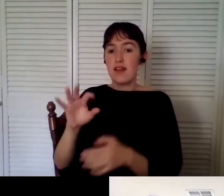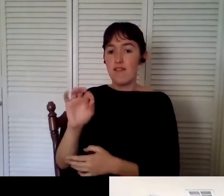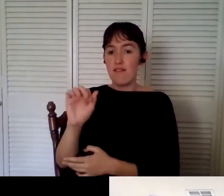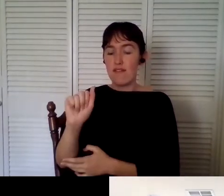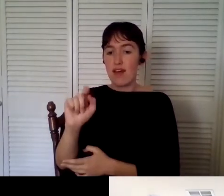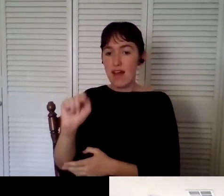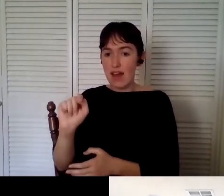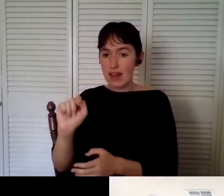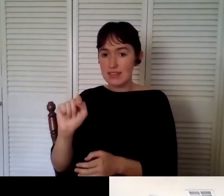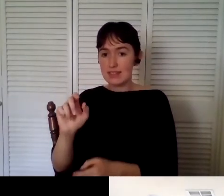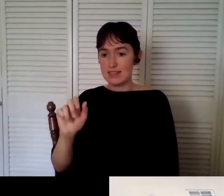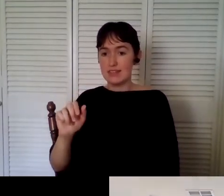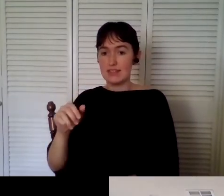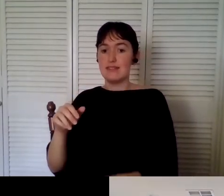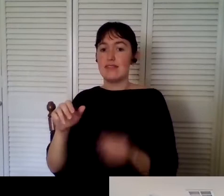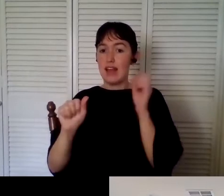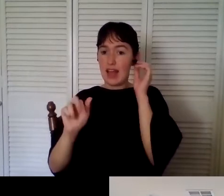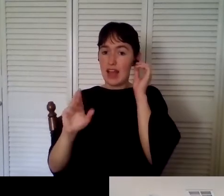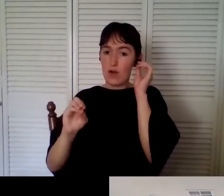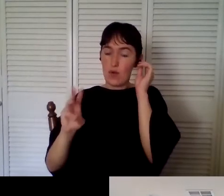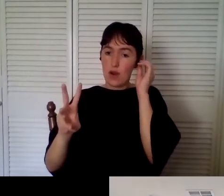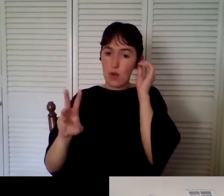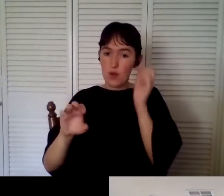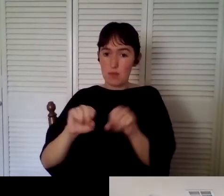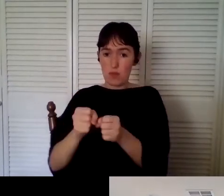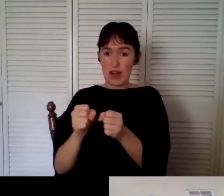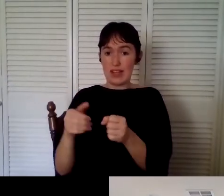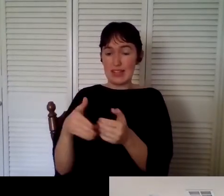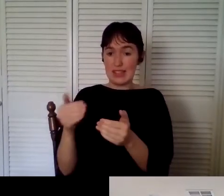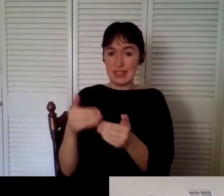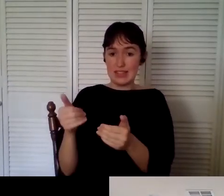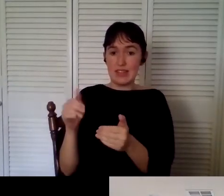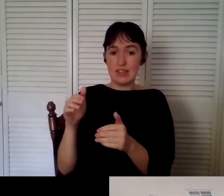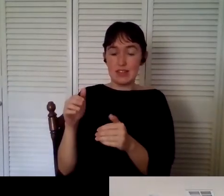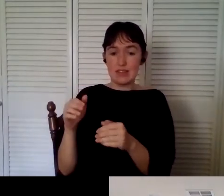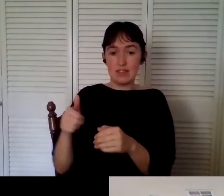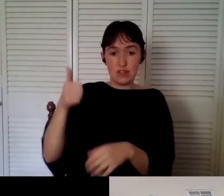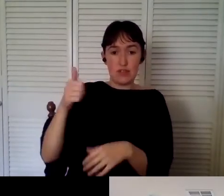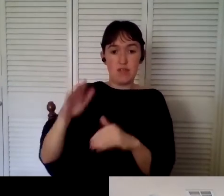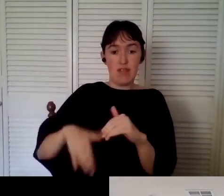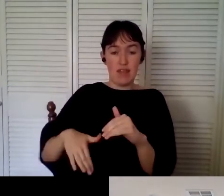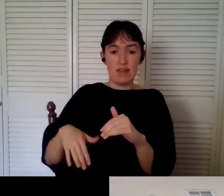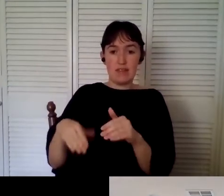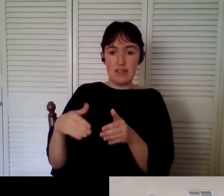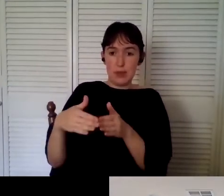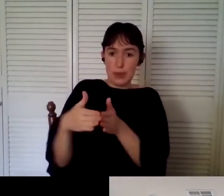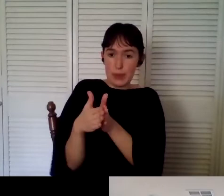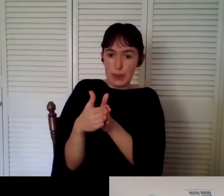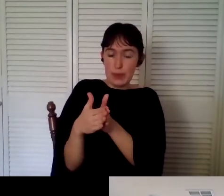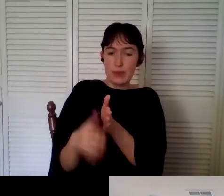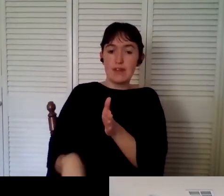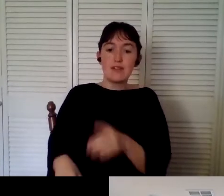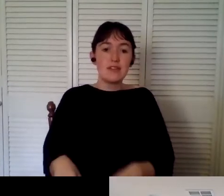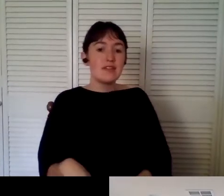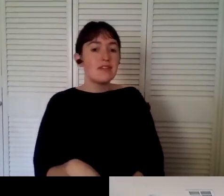For the first question, definitely I'm a big fan of just experimentation in your garage. That's how I started. I carved my